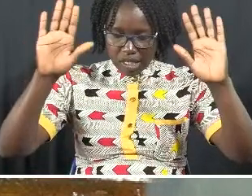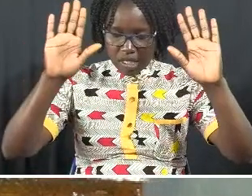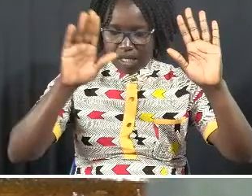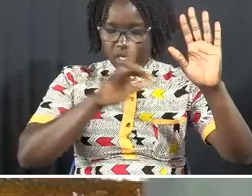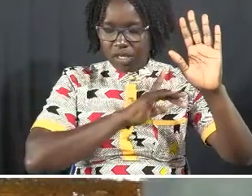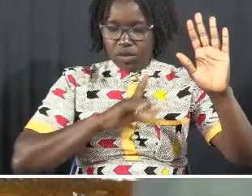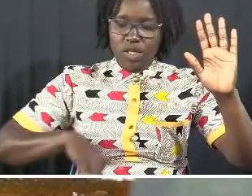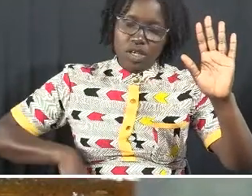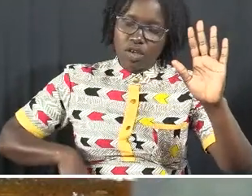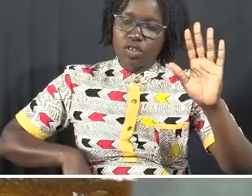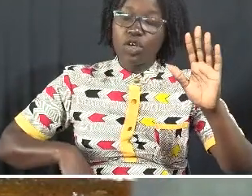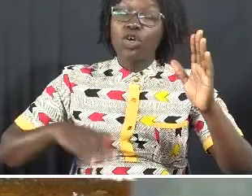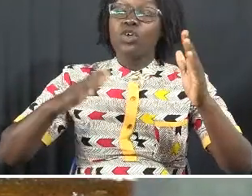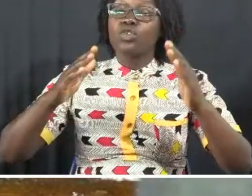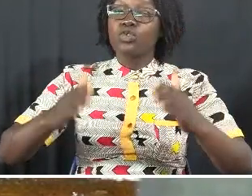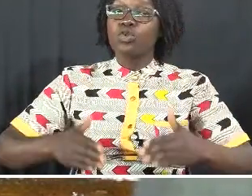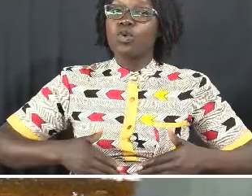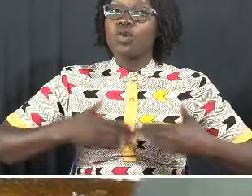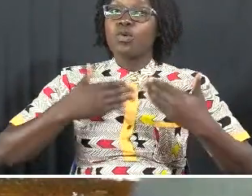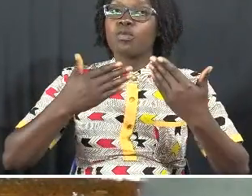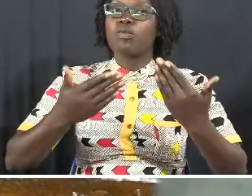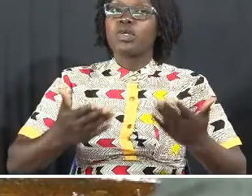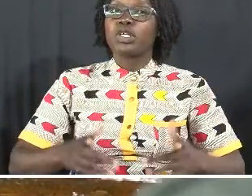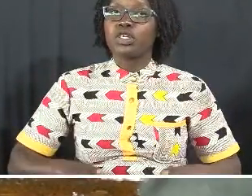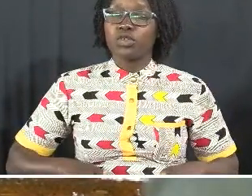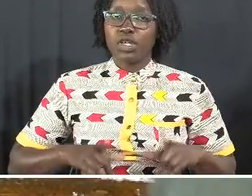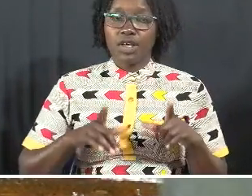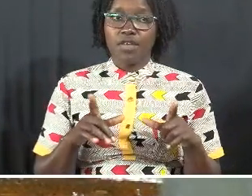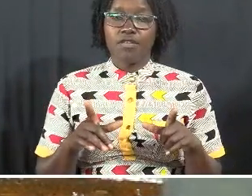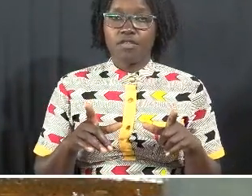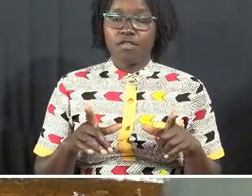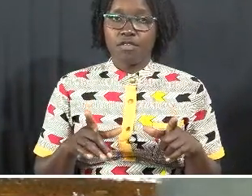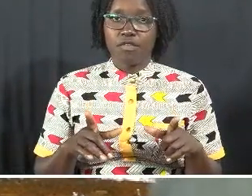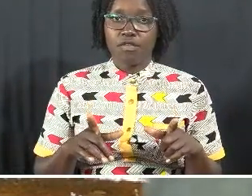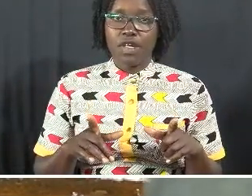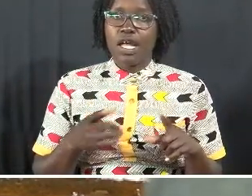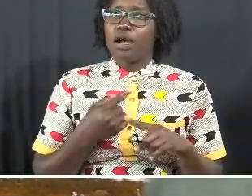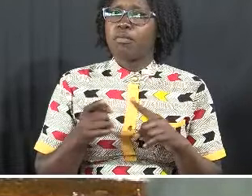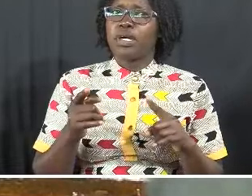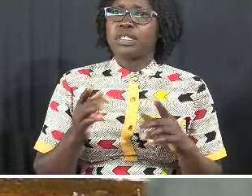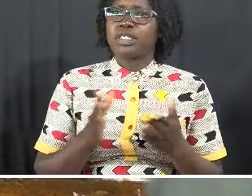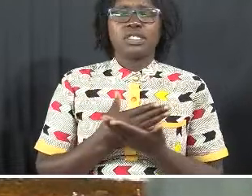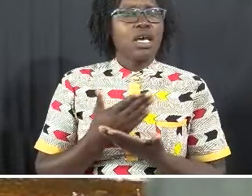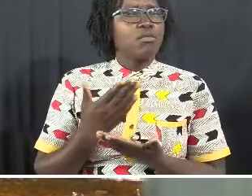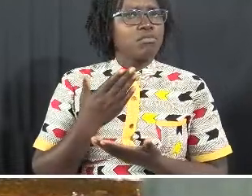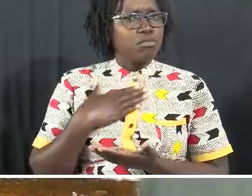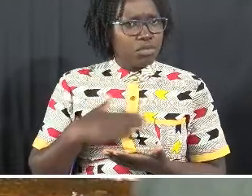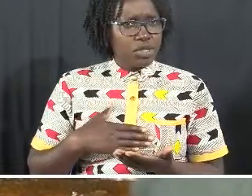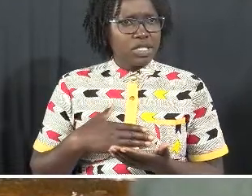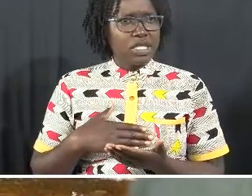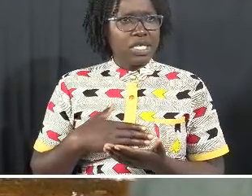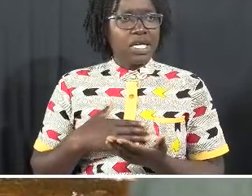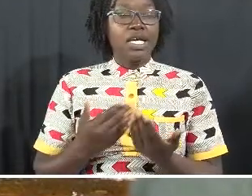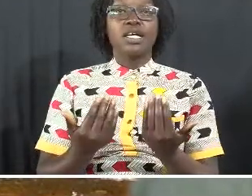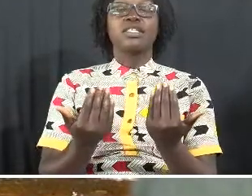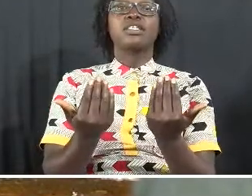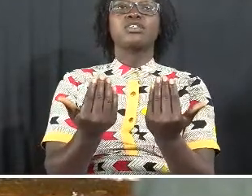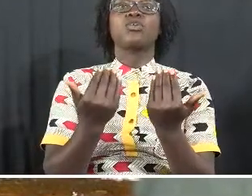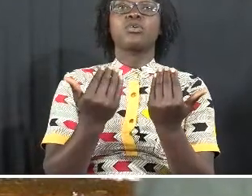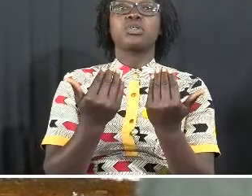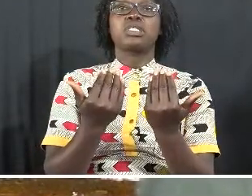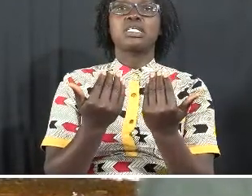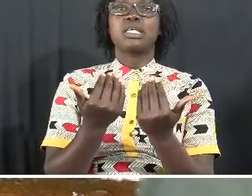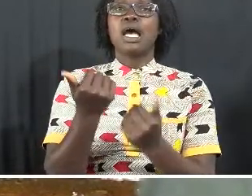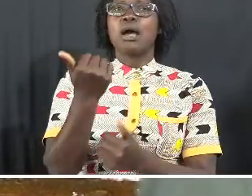Lord to reign in your life. But somebody in this audience has not